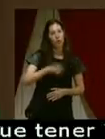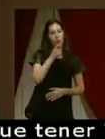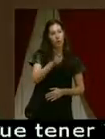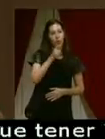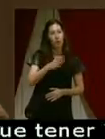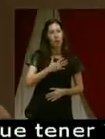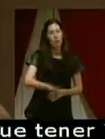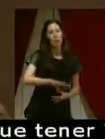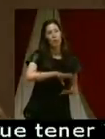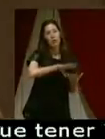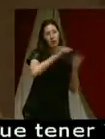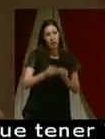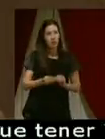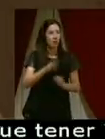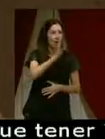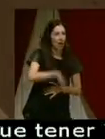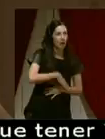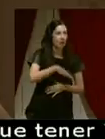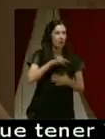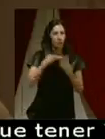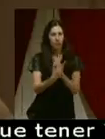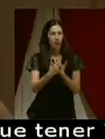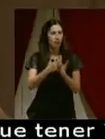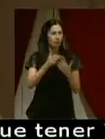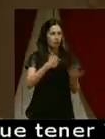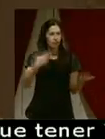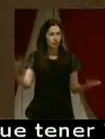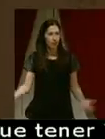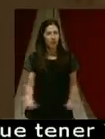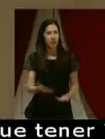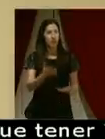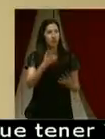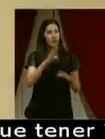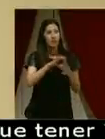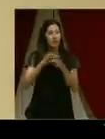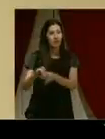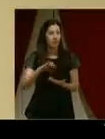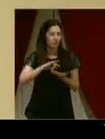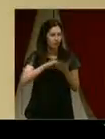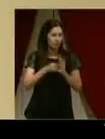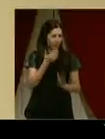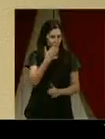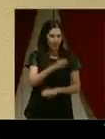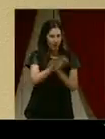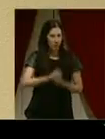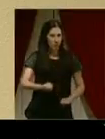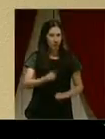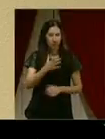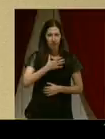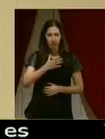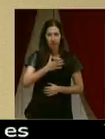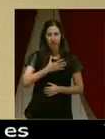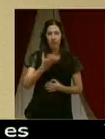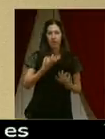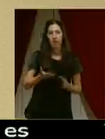develop voice recognition systems that can recognize Andalusian accents, Basque accents, and Catalonian